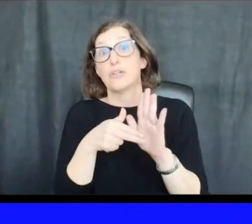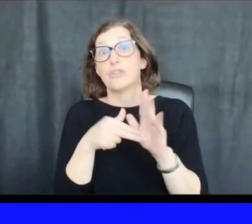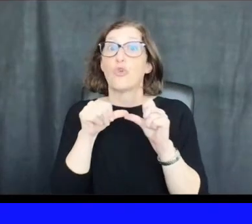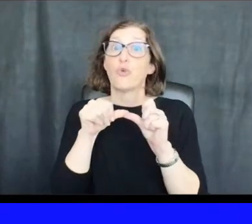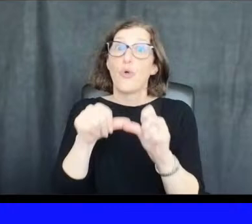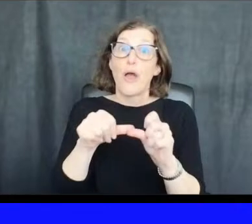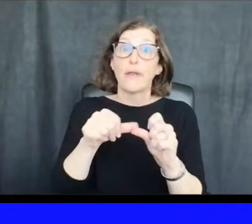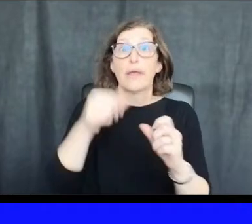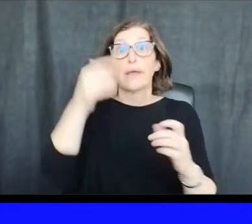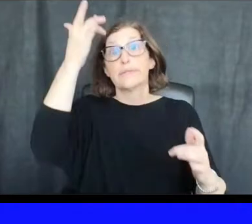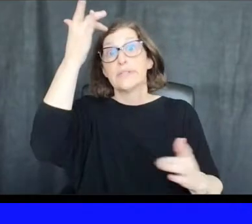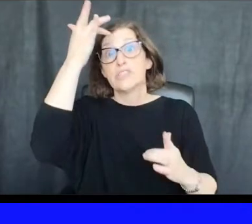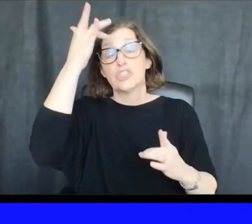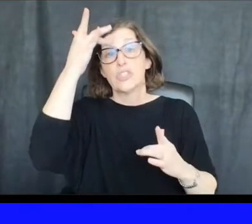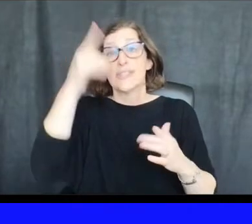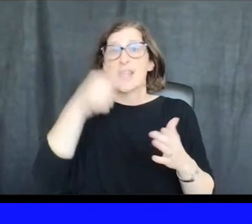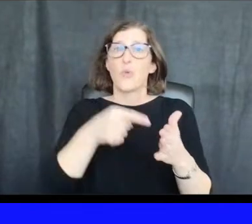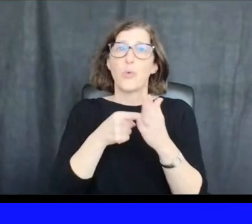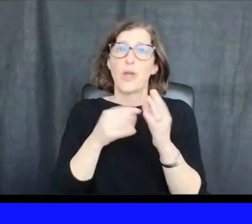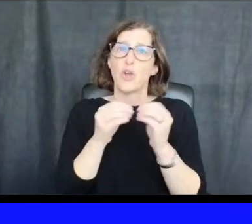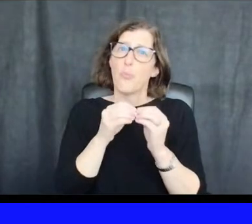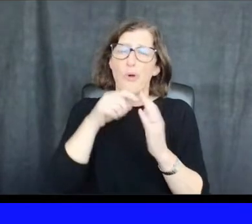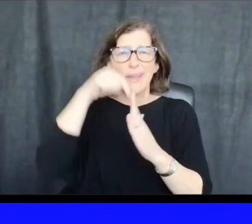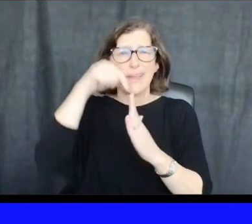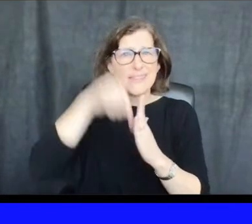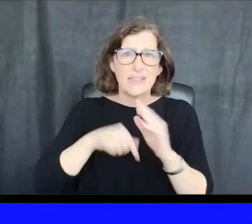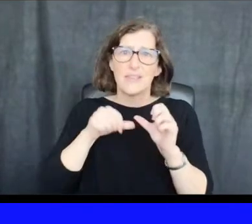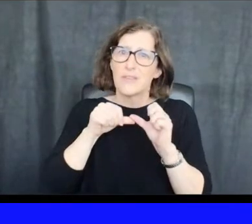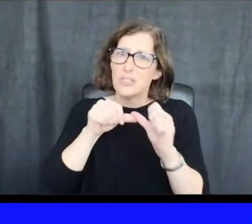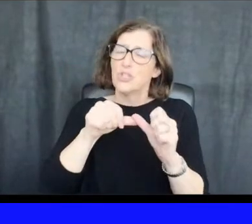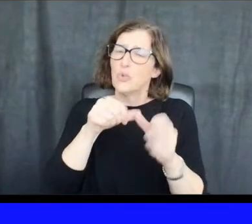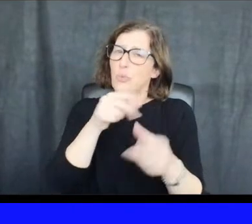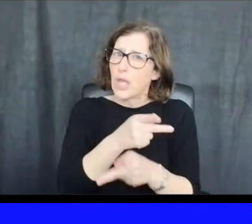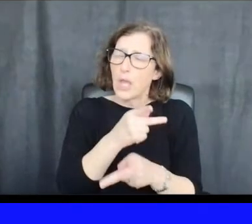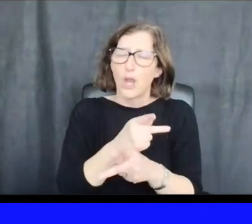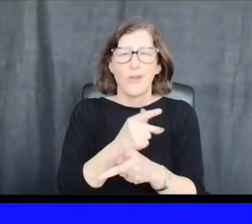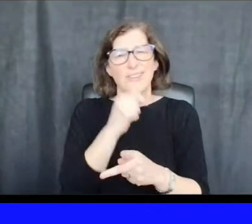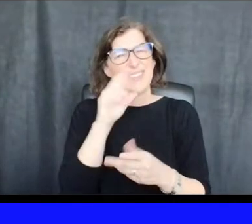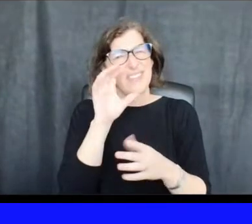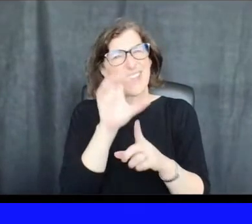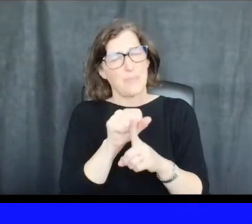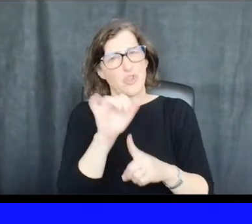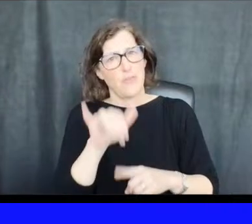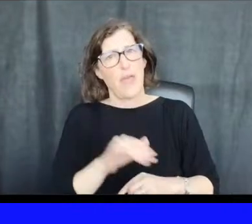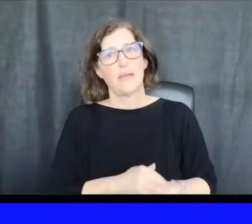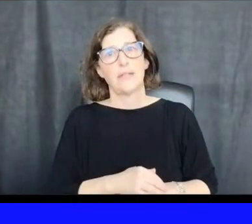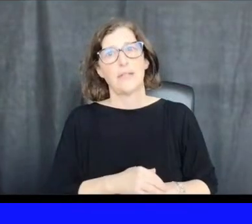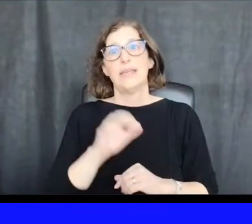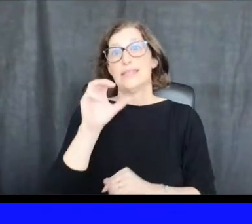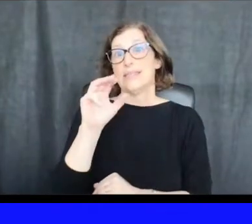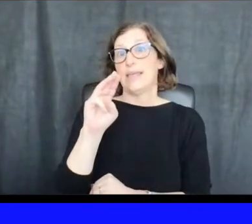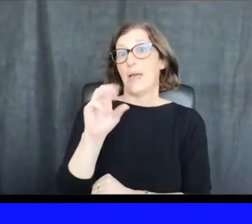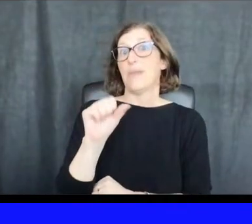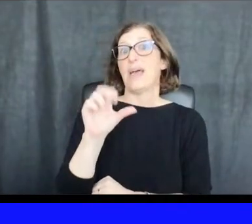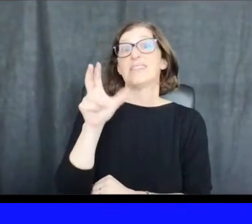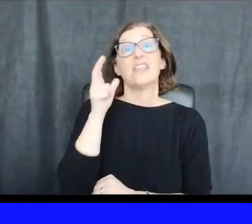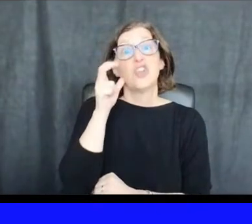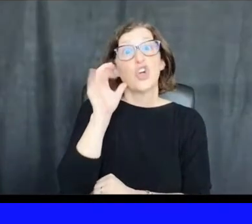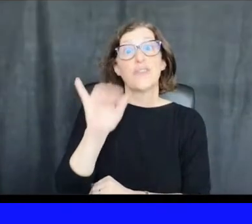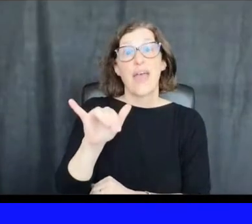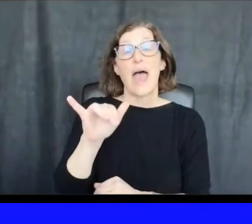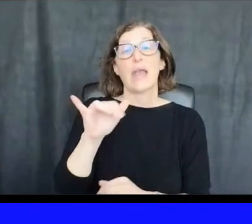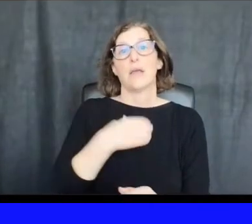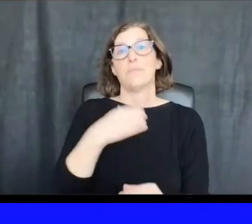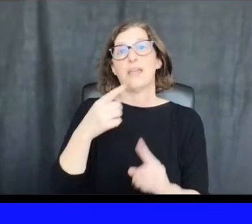a reasonable balance. I think we are a good example of why it might not and what other thinking they need to do about that.